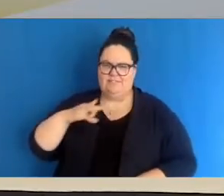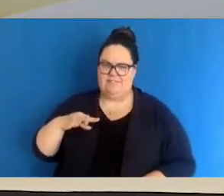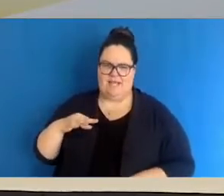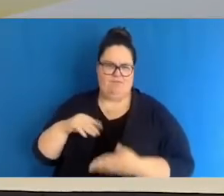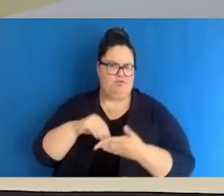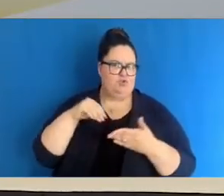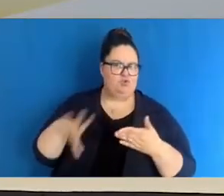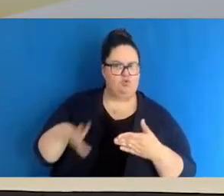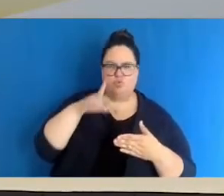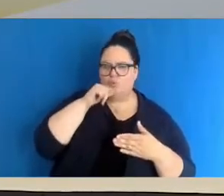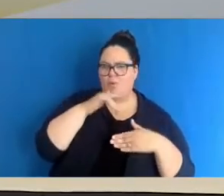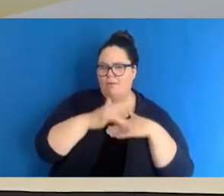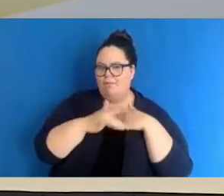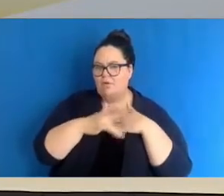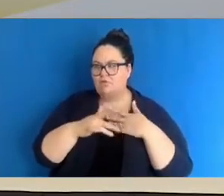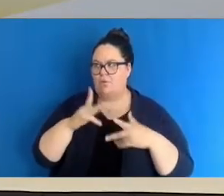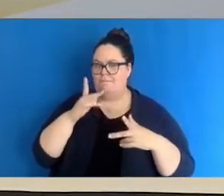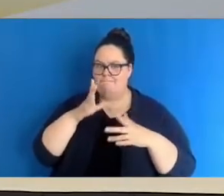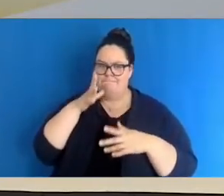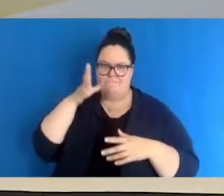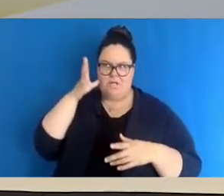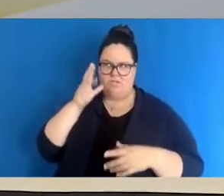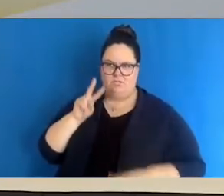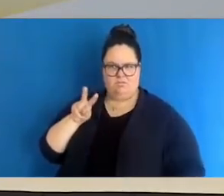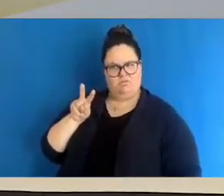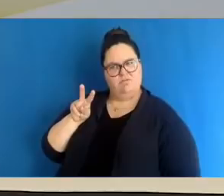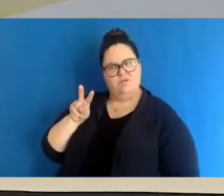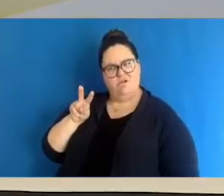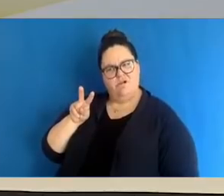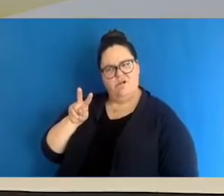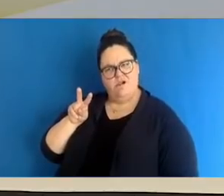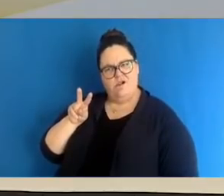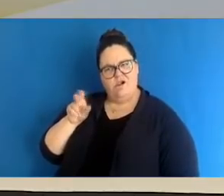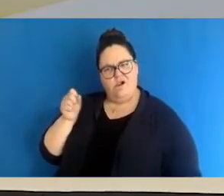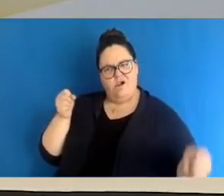students. So I could see a lot of parents sitting at home seeing that contrast and saying,